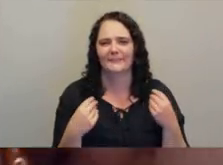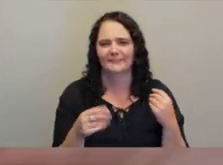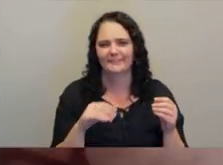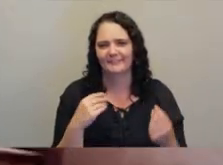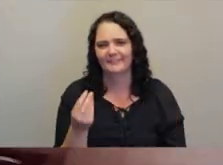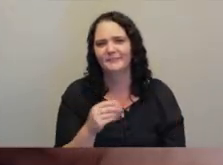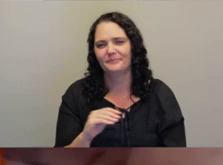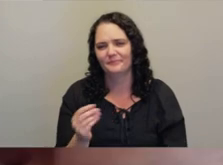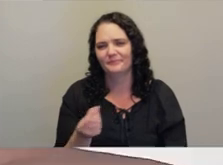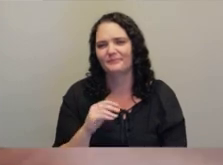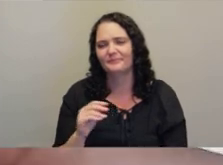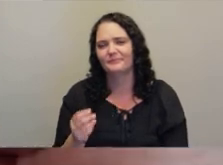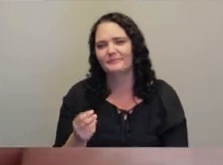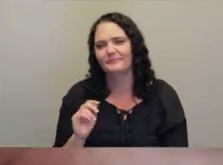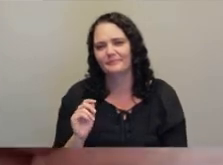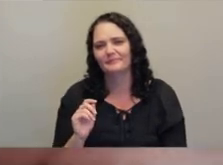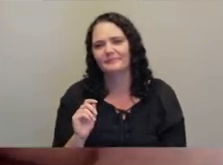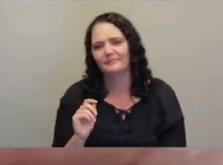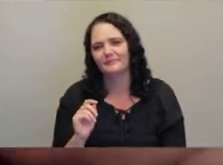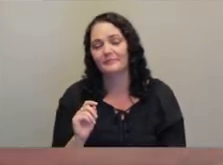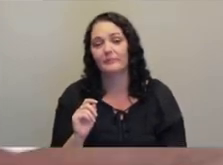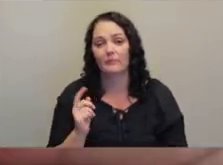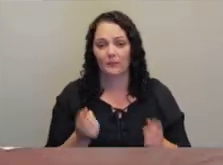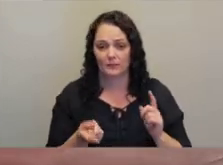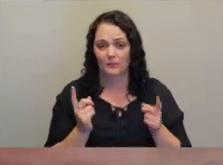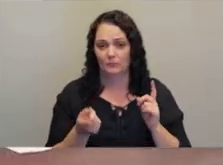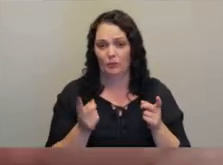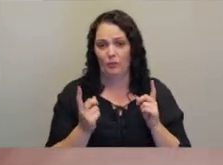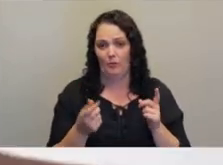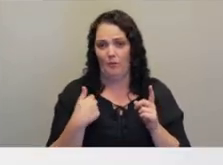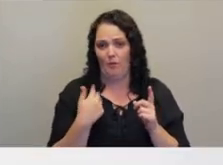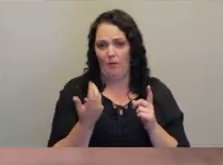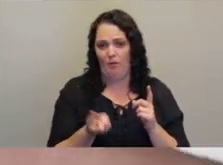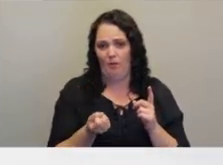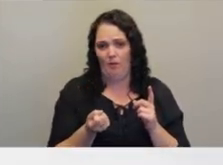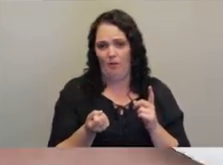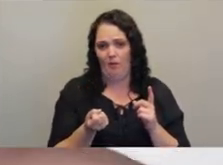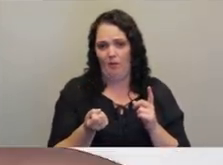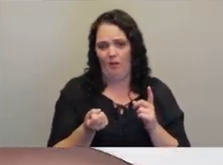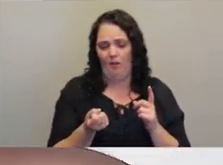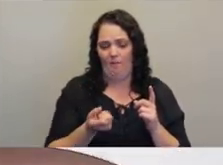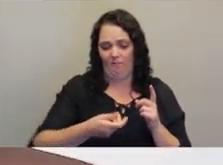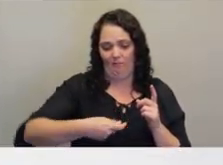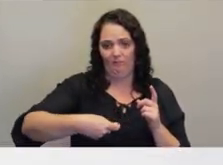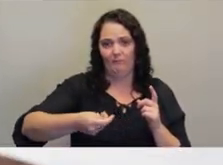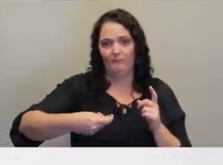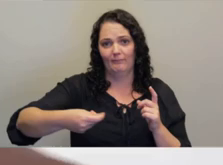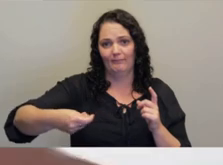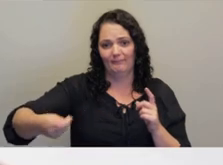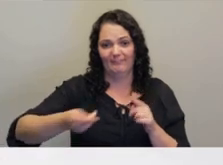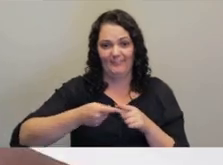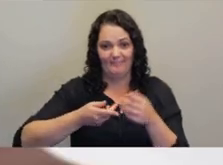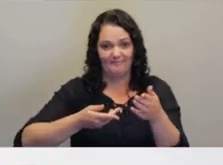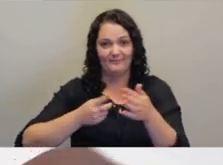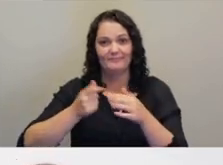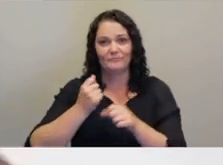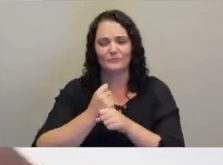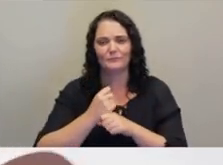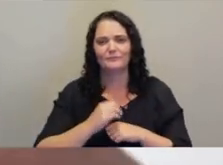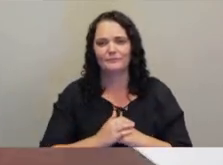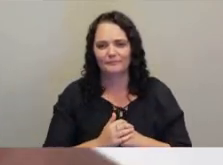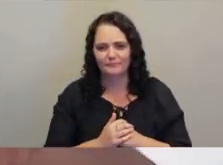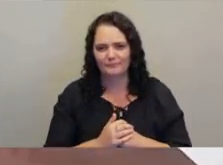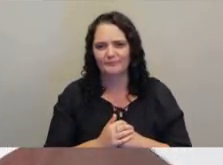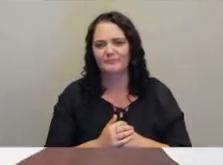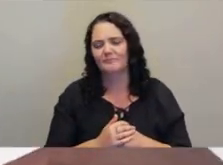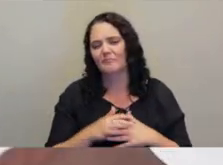You'll also see sometimes when I draw, I'll actually use an inverted hold where I'll actually hold with my palm up like that and laying the